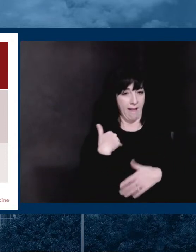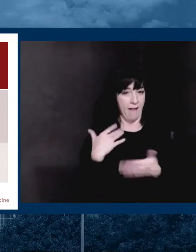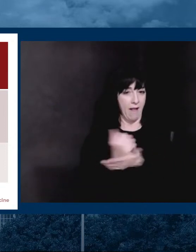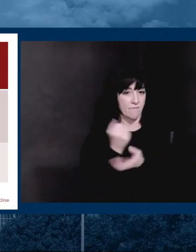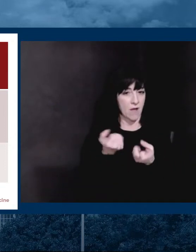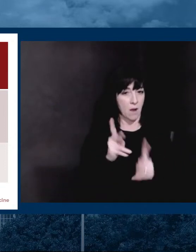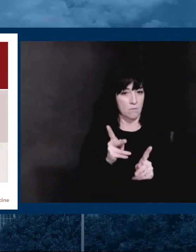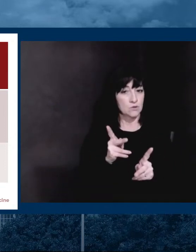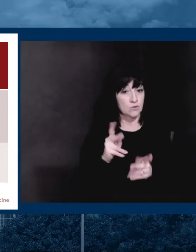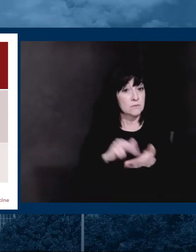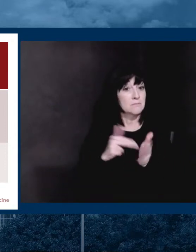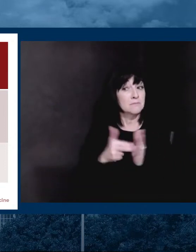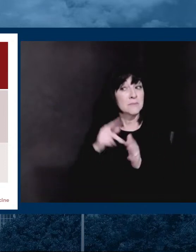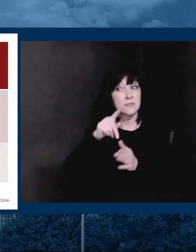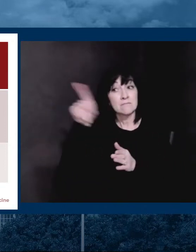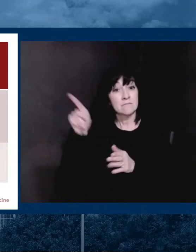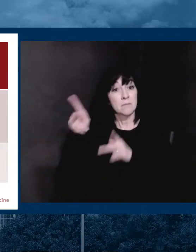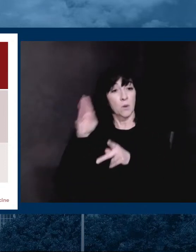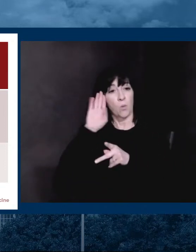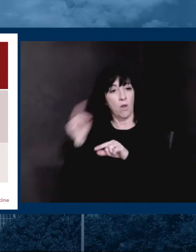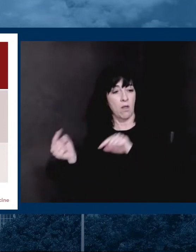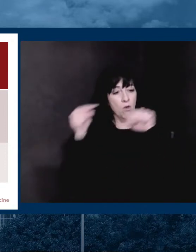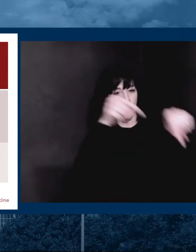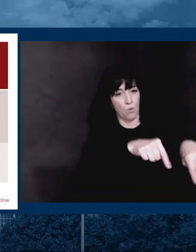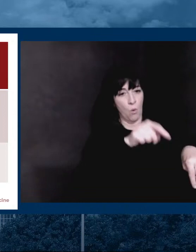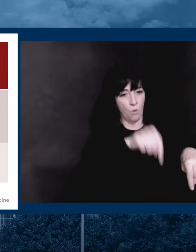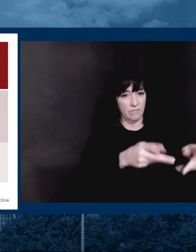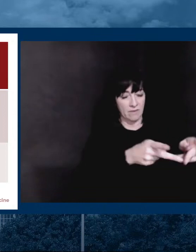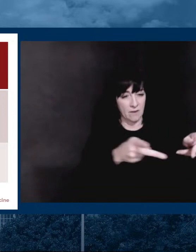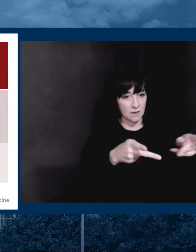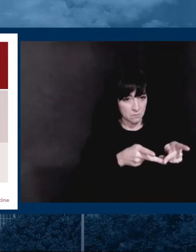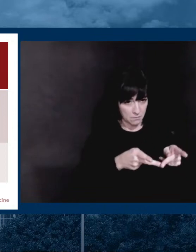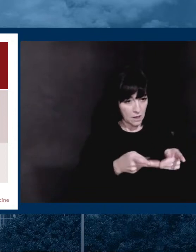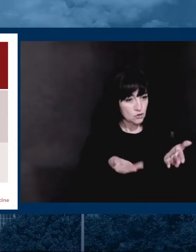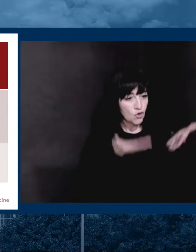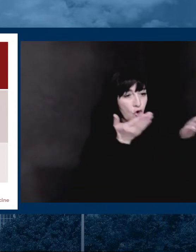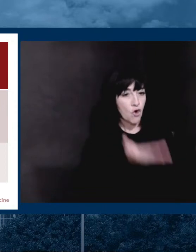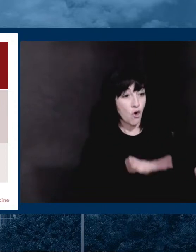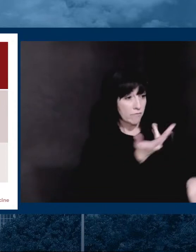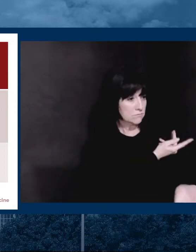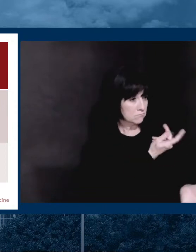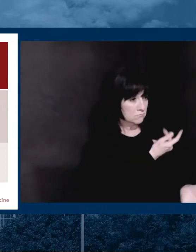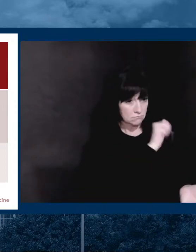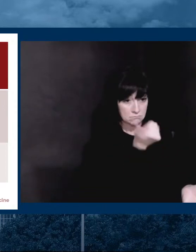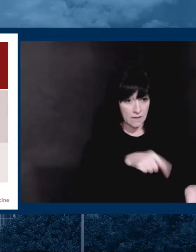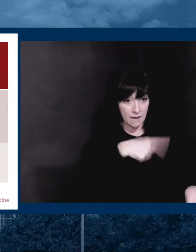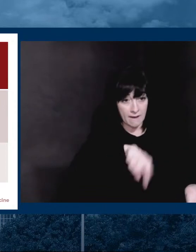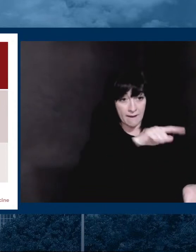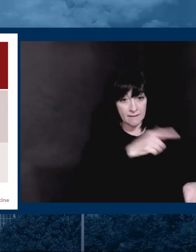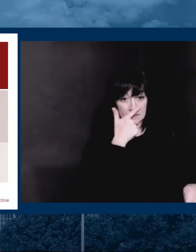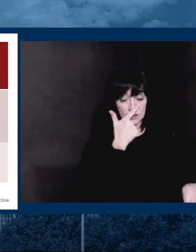excited to get vaccination to our most vulnerable populations.